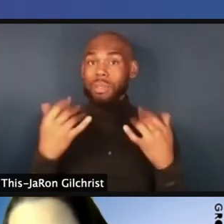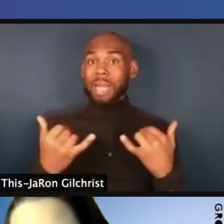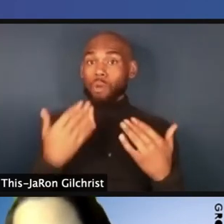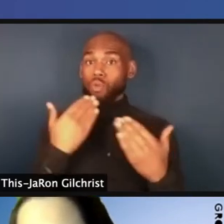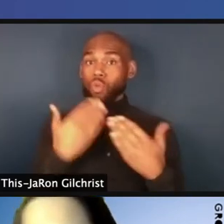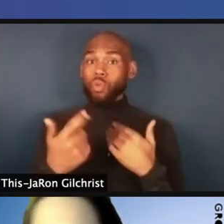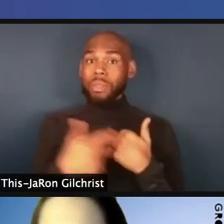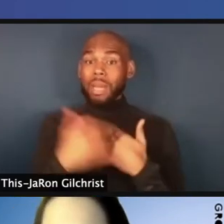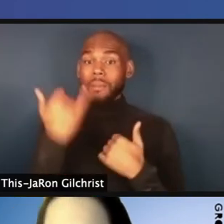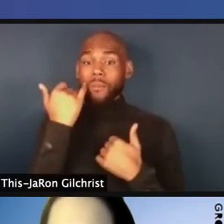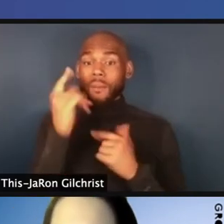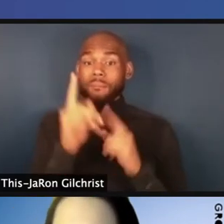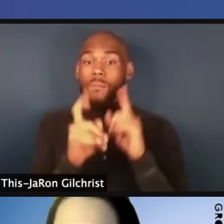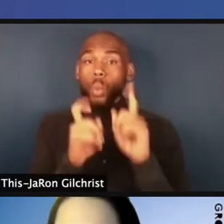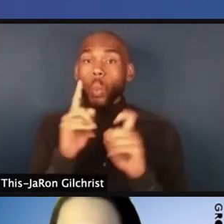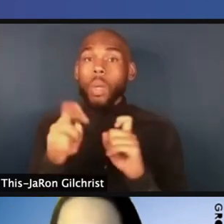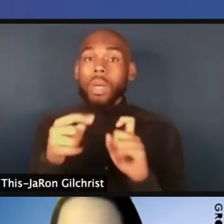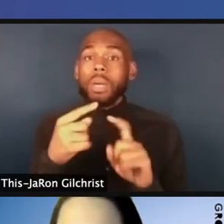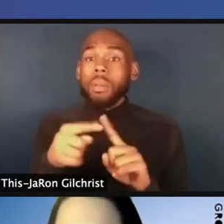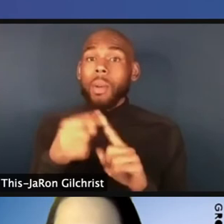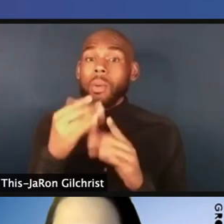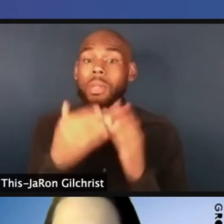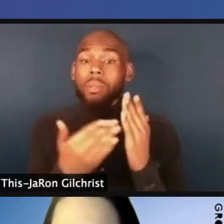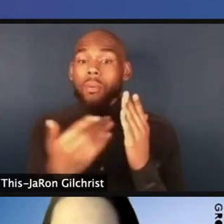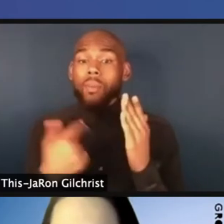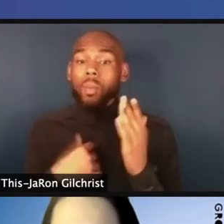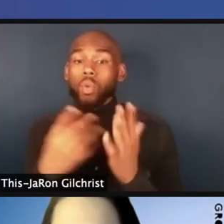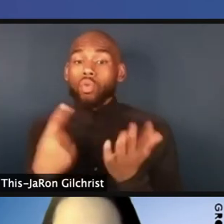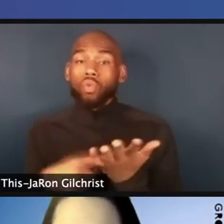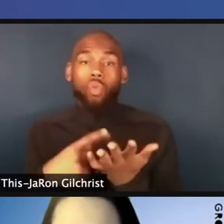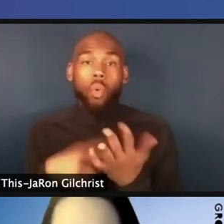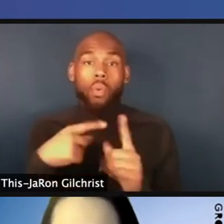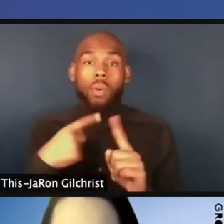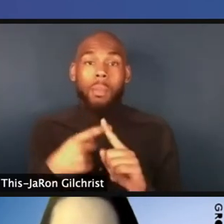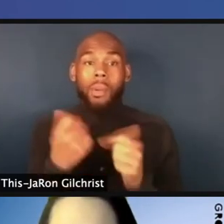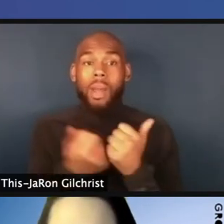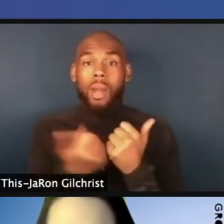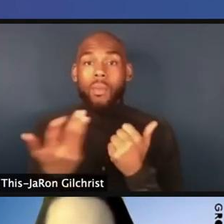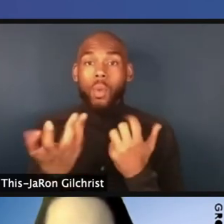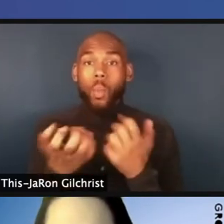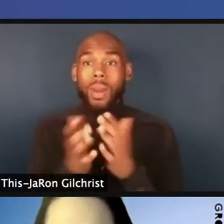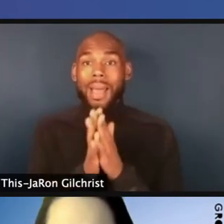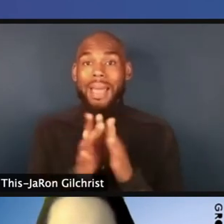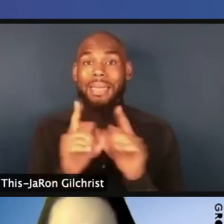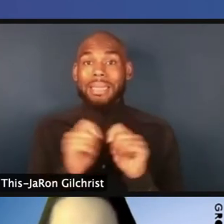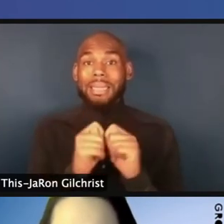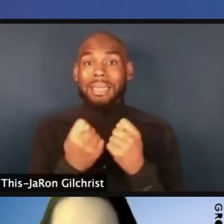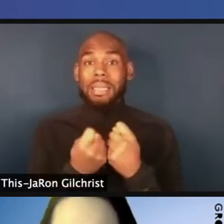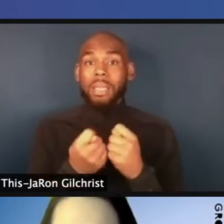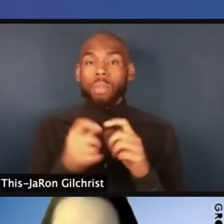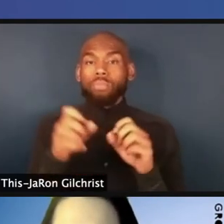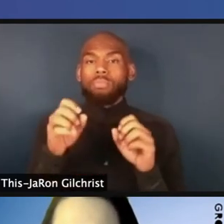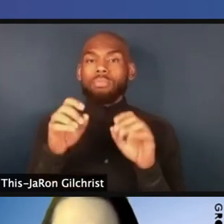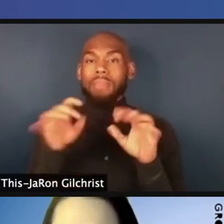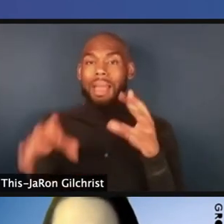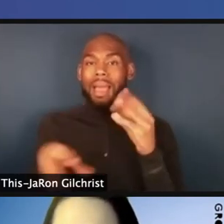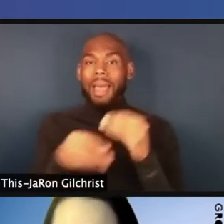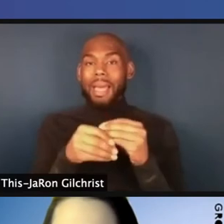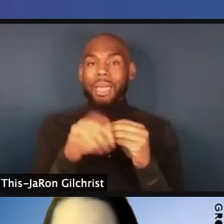questions about some of the things we've been talking about, things you want to ask the groundwater team, please drop them in the comment section of the video